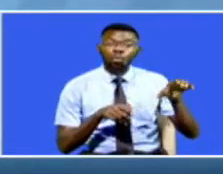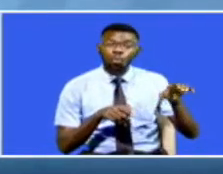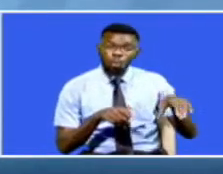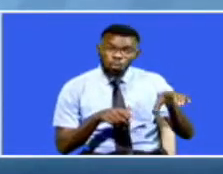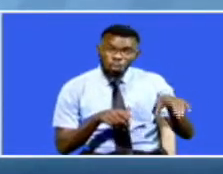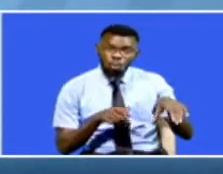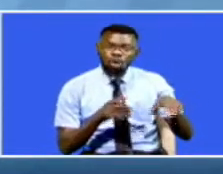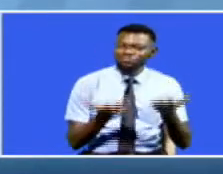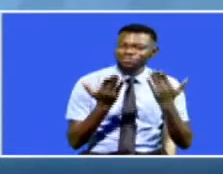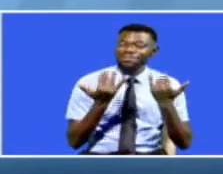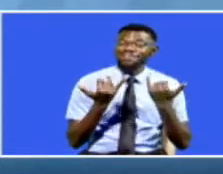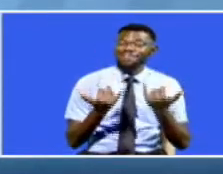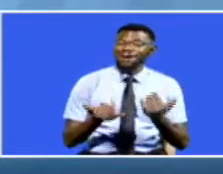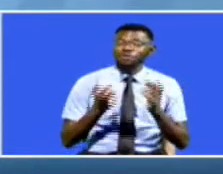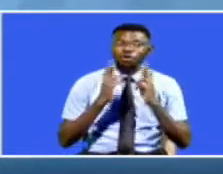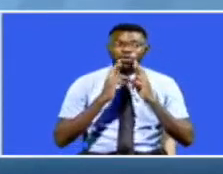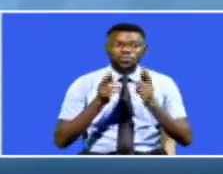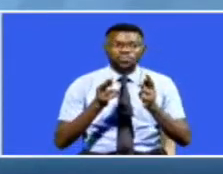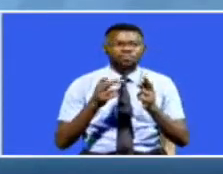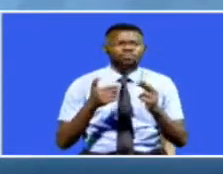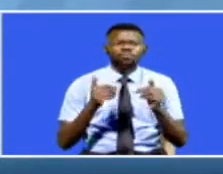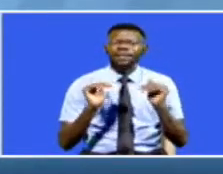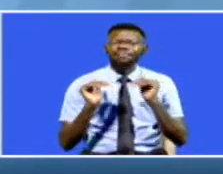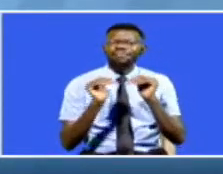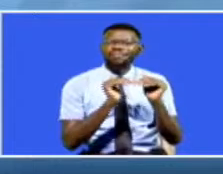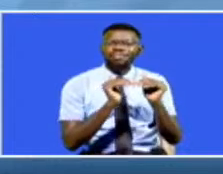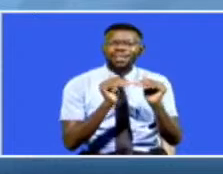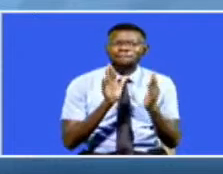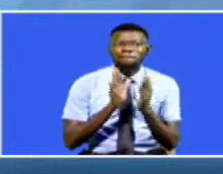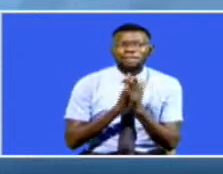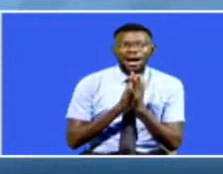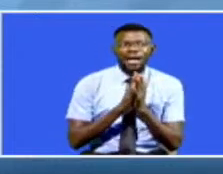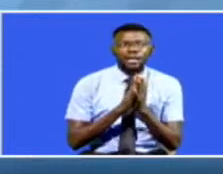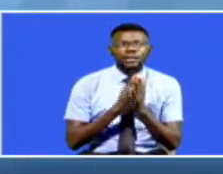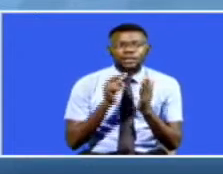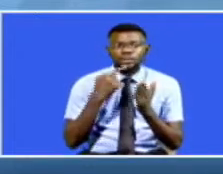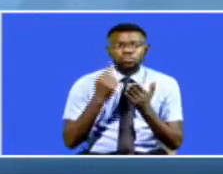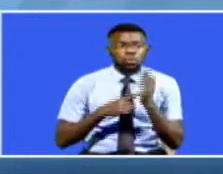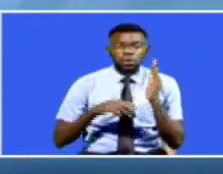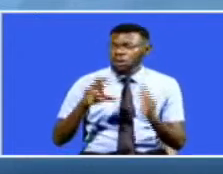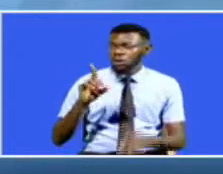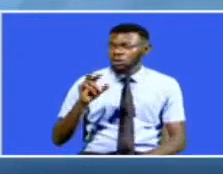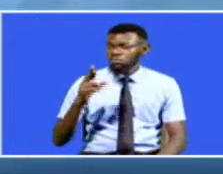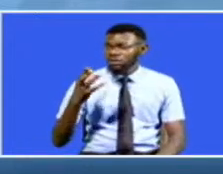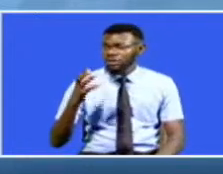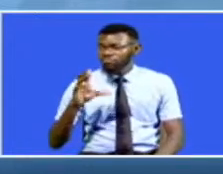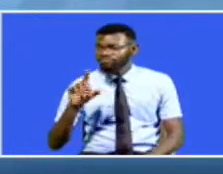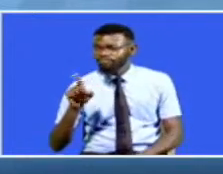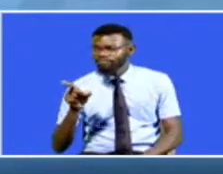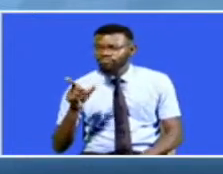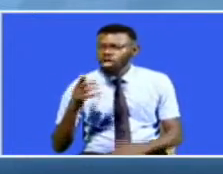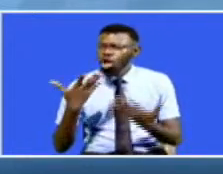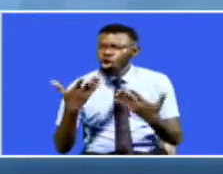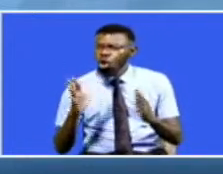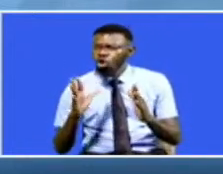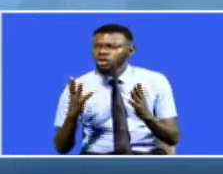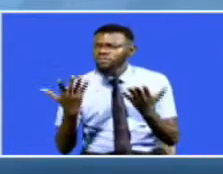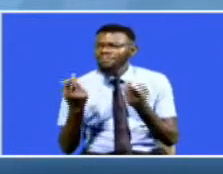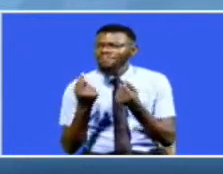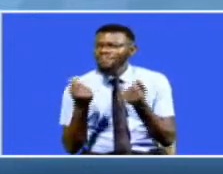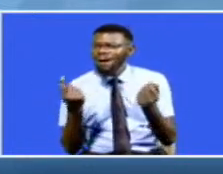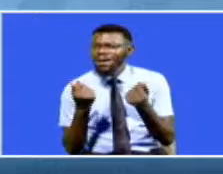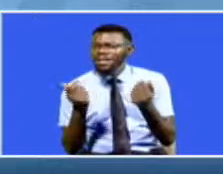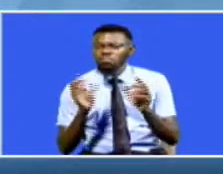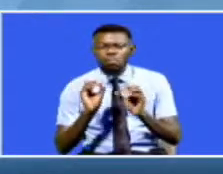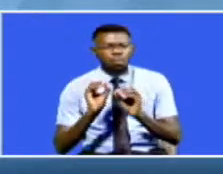strides. As Jimmy Mbogo, the bank has remained bullish that DRC will not experience any forex losses owing to